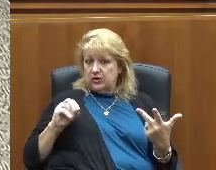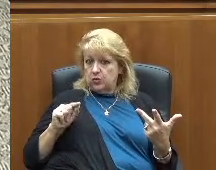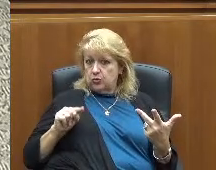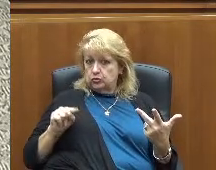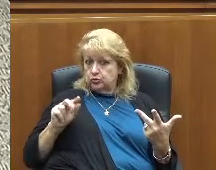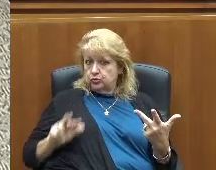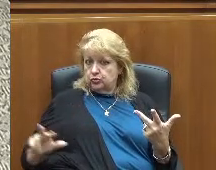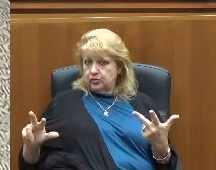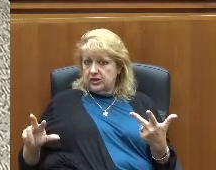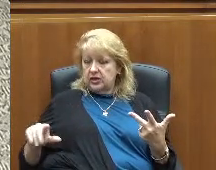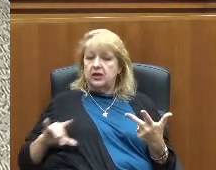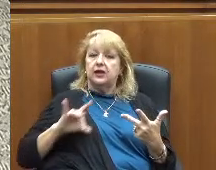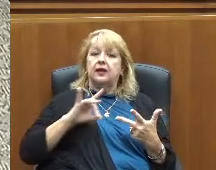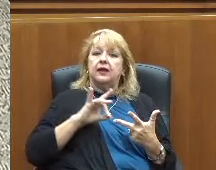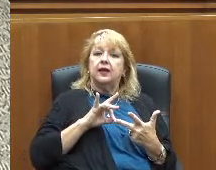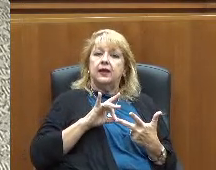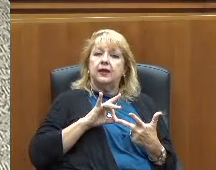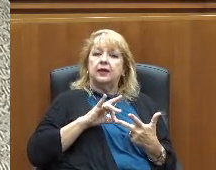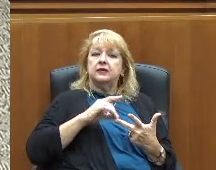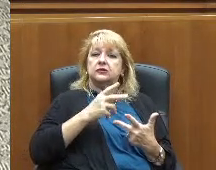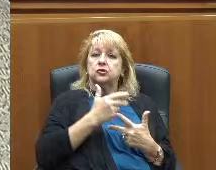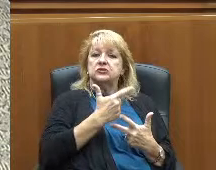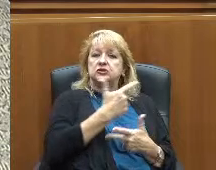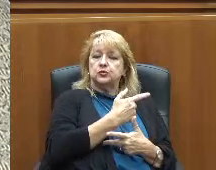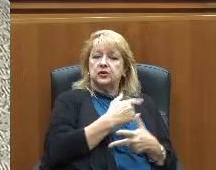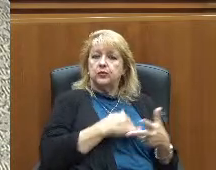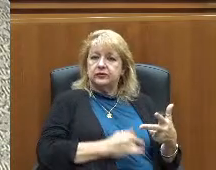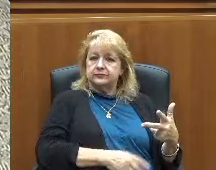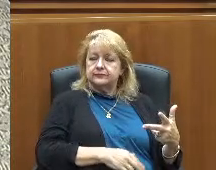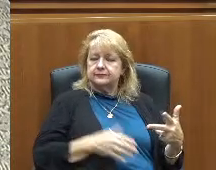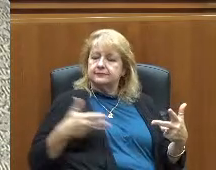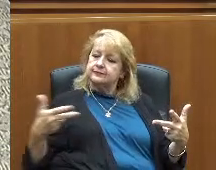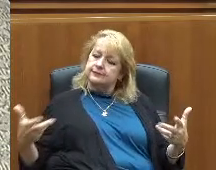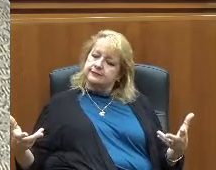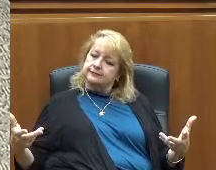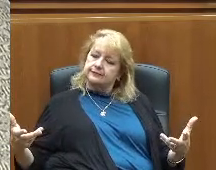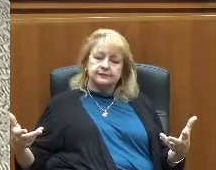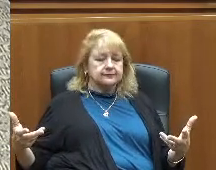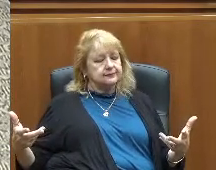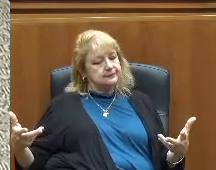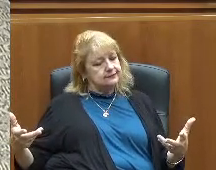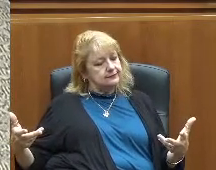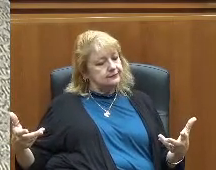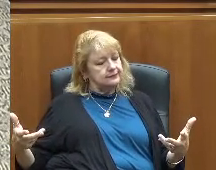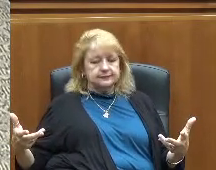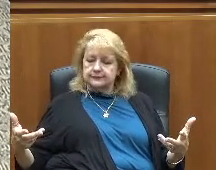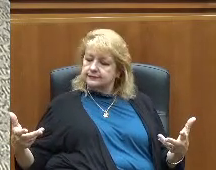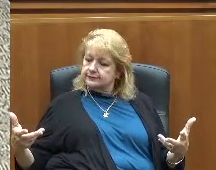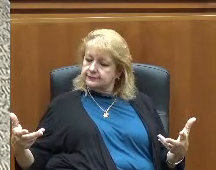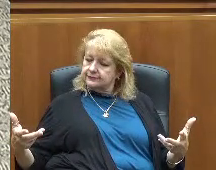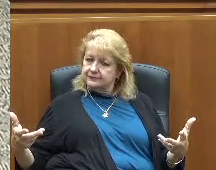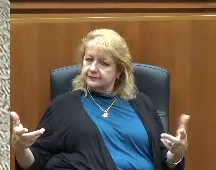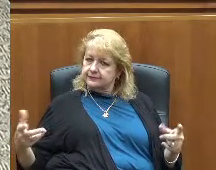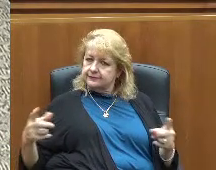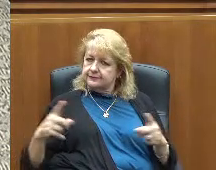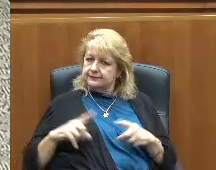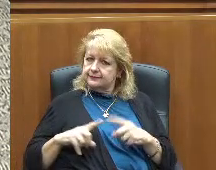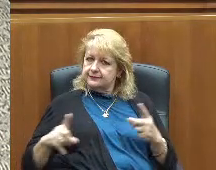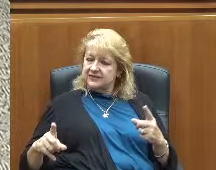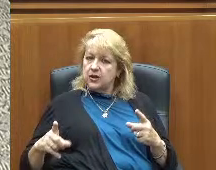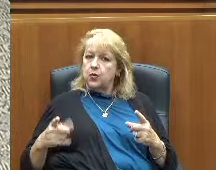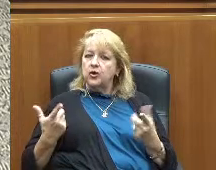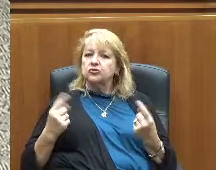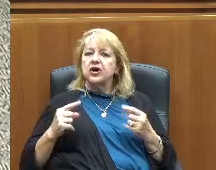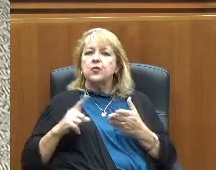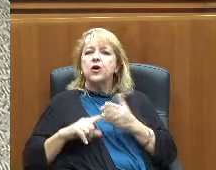experience. And so we wanted to do something that would entice teachers to cross that Mississippi